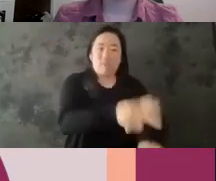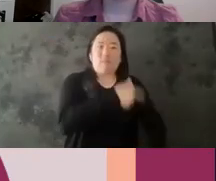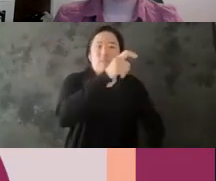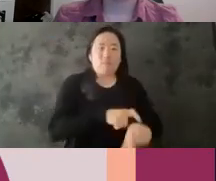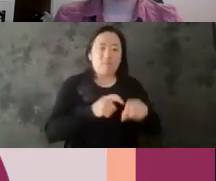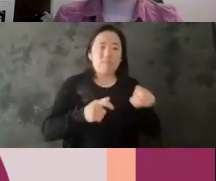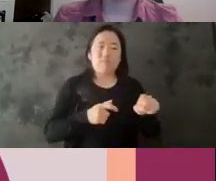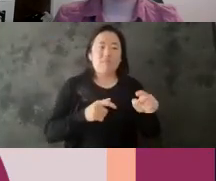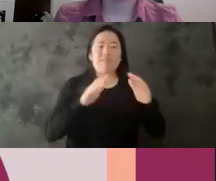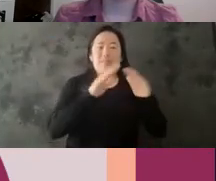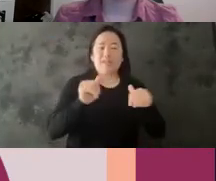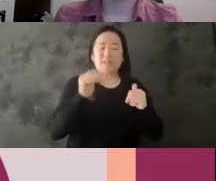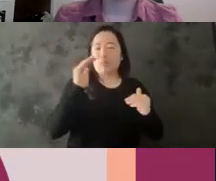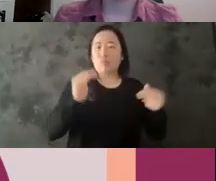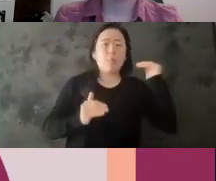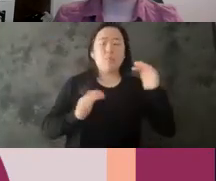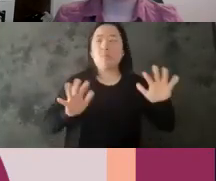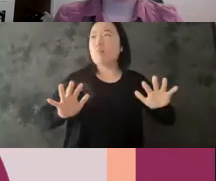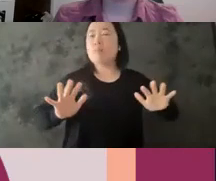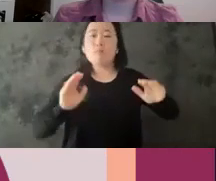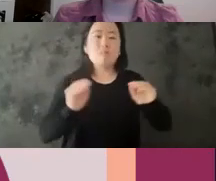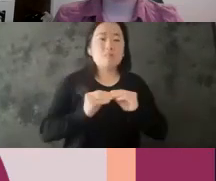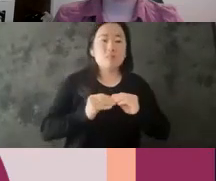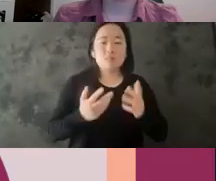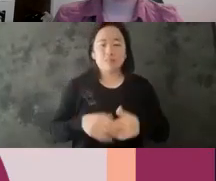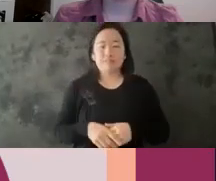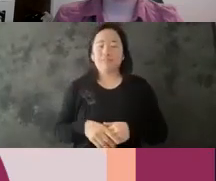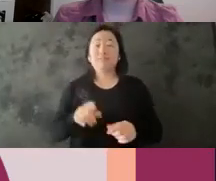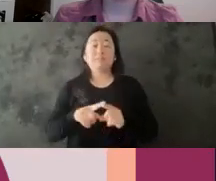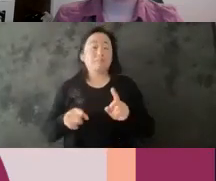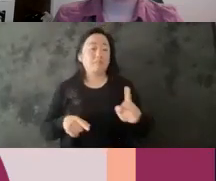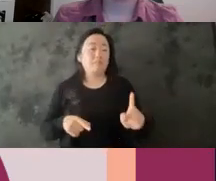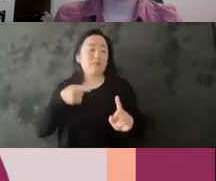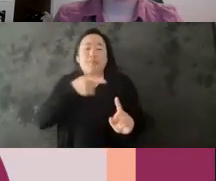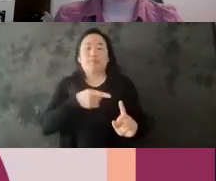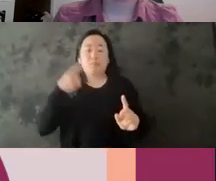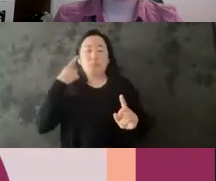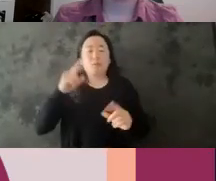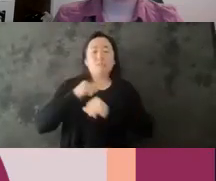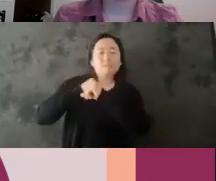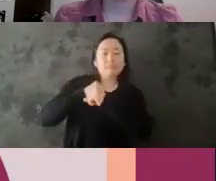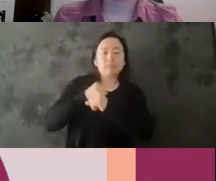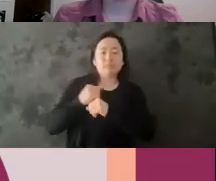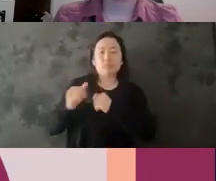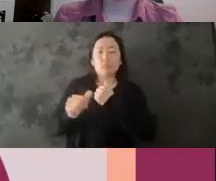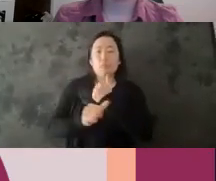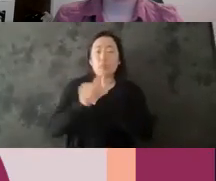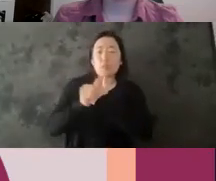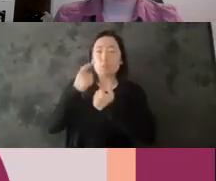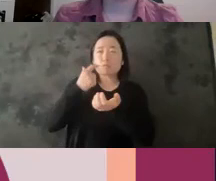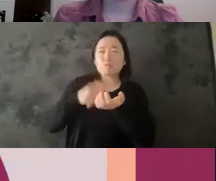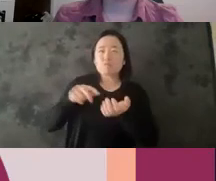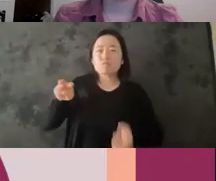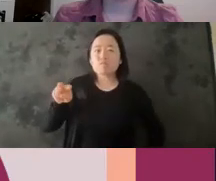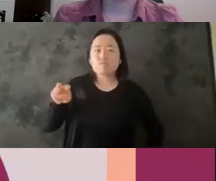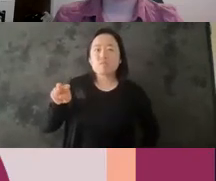be overactive, but the purpose of it, right, is threat detection and protection, of kind of having this mentality of, oh, better